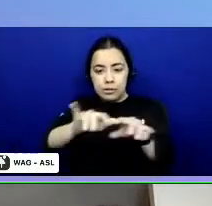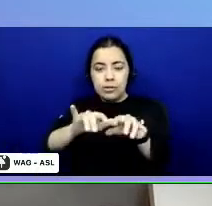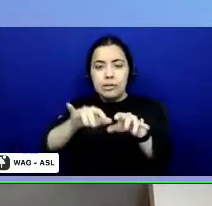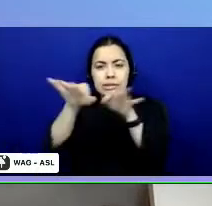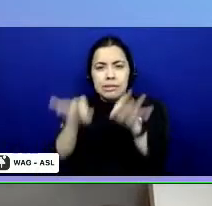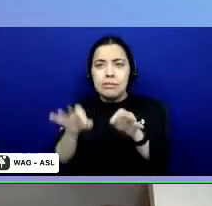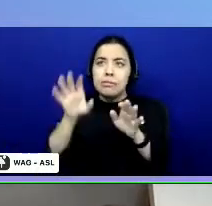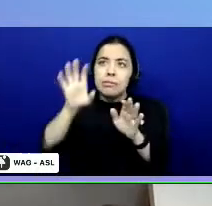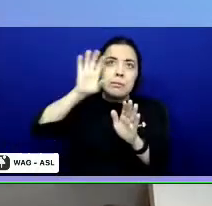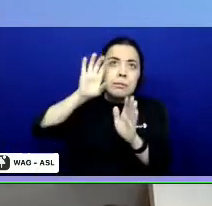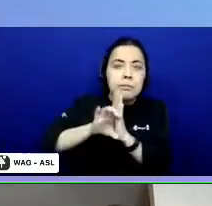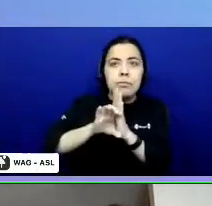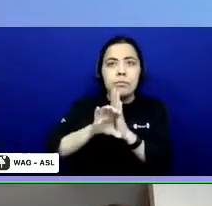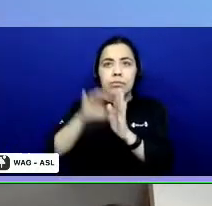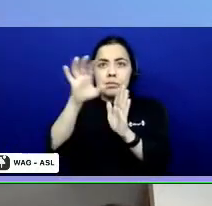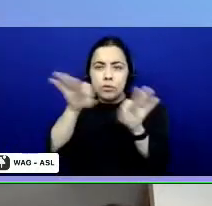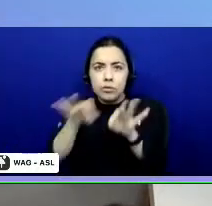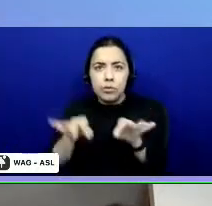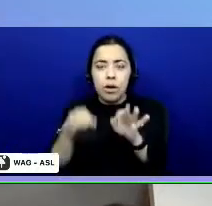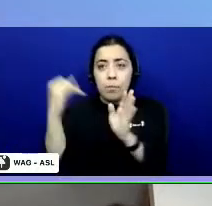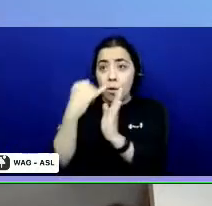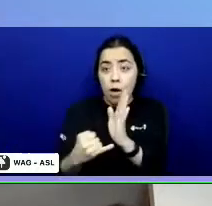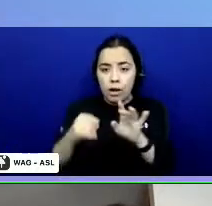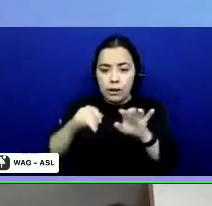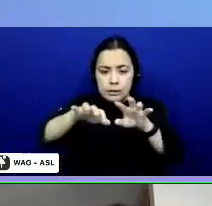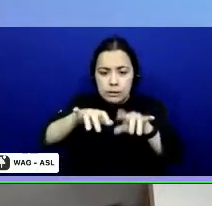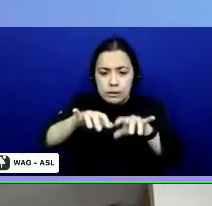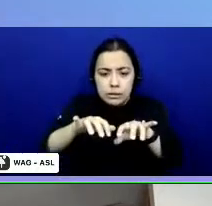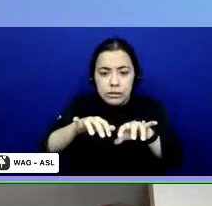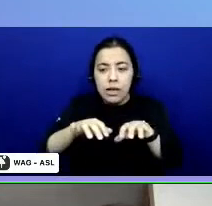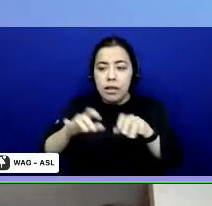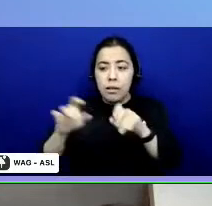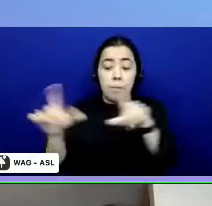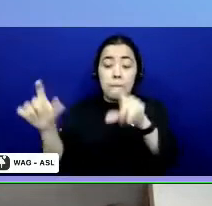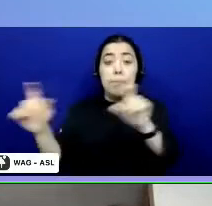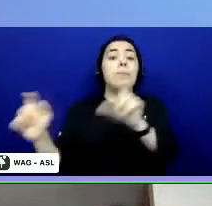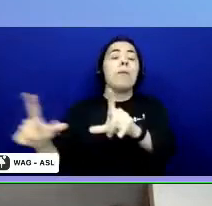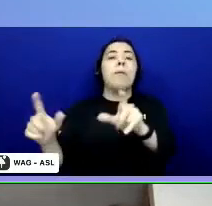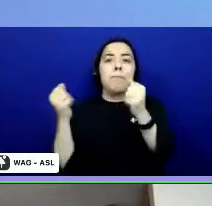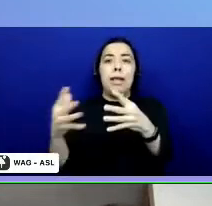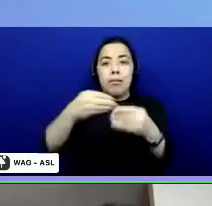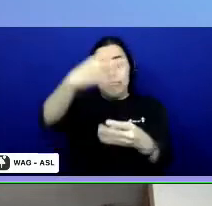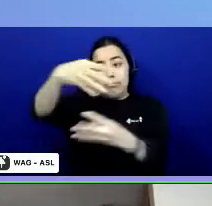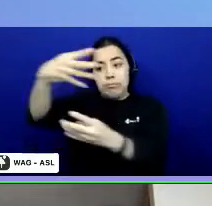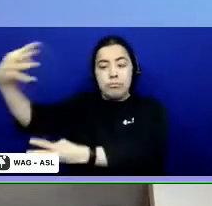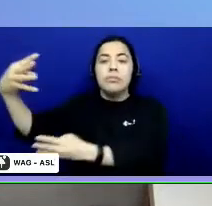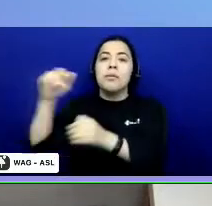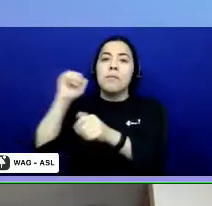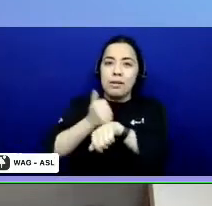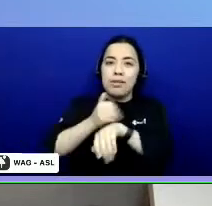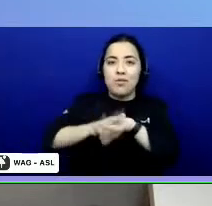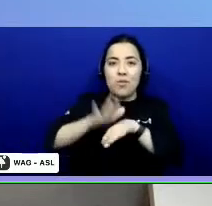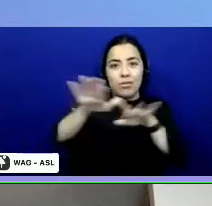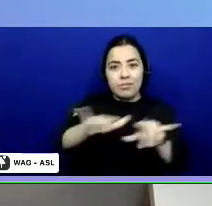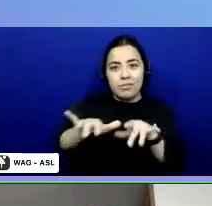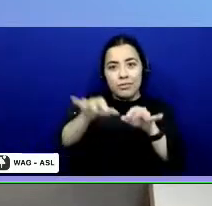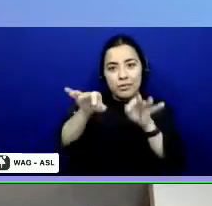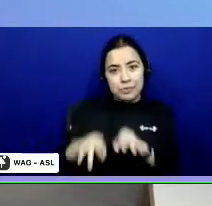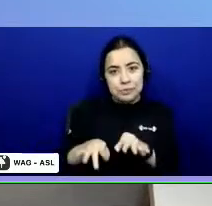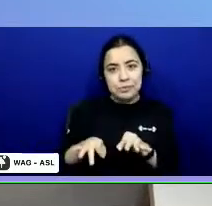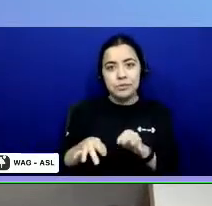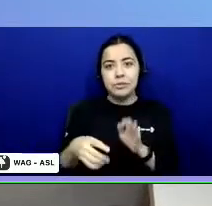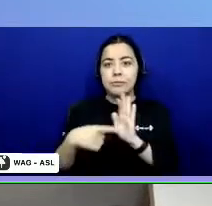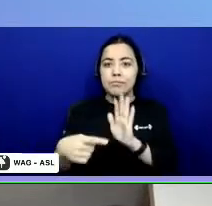art, and it will generate several random outputs based on that description. So you could say something like a